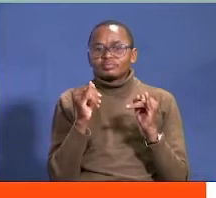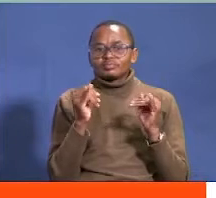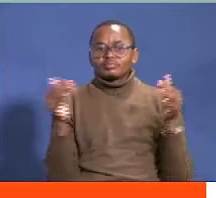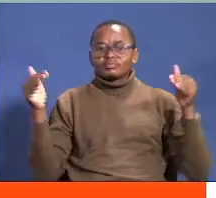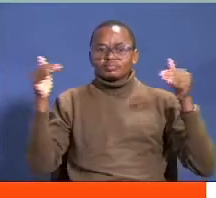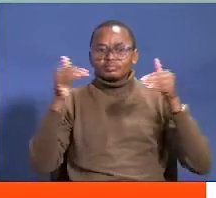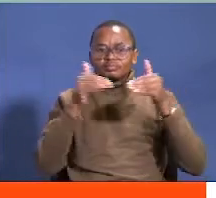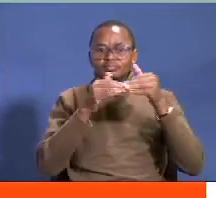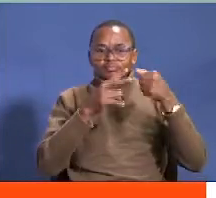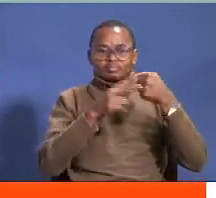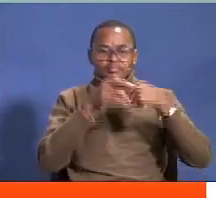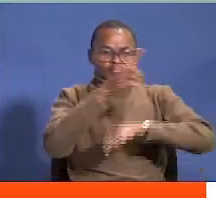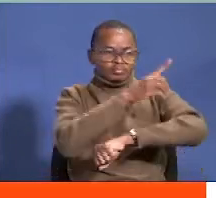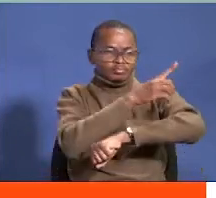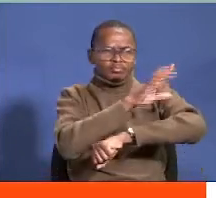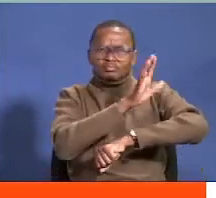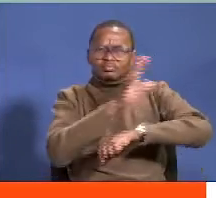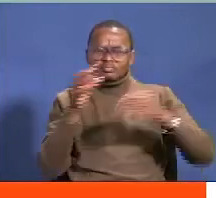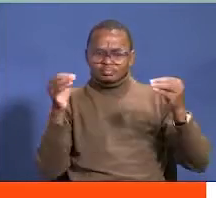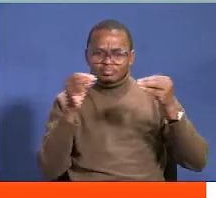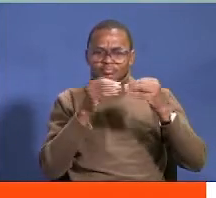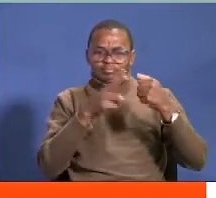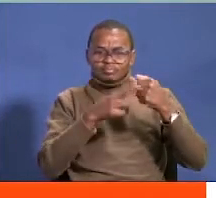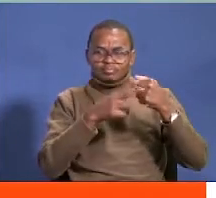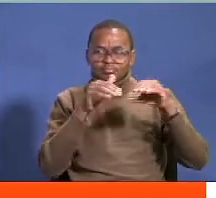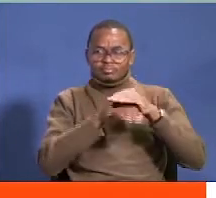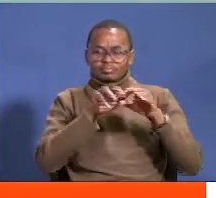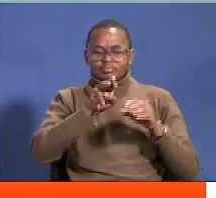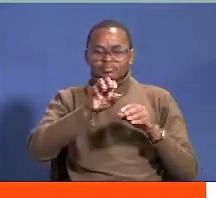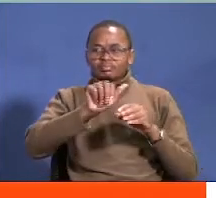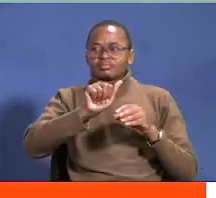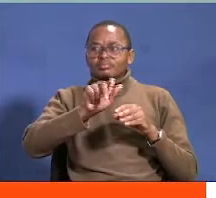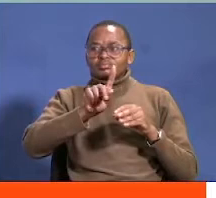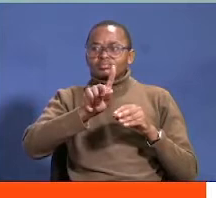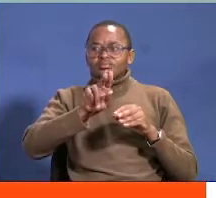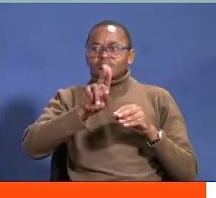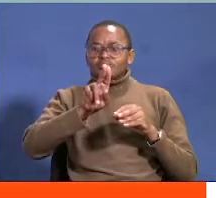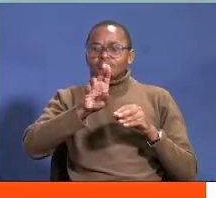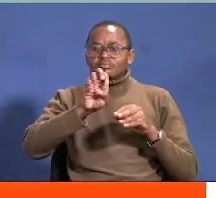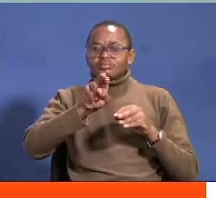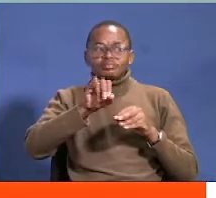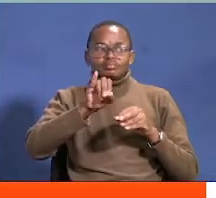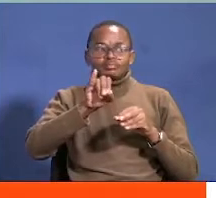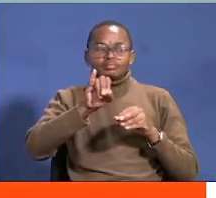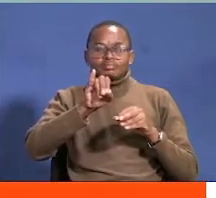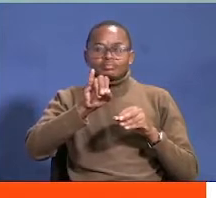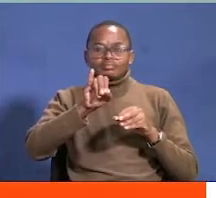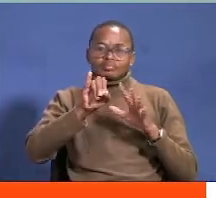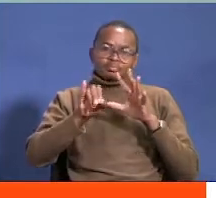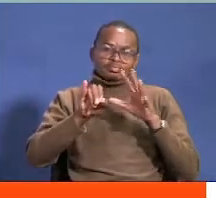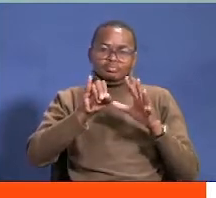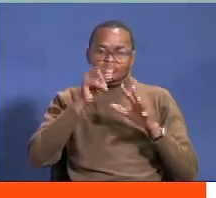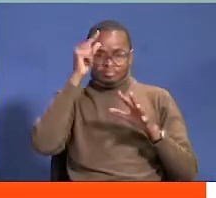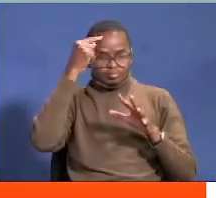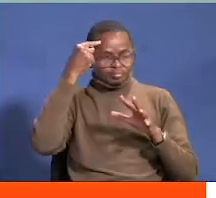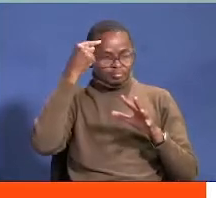that we had, the 7th Devolution Conference that was held in Makueni County. Now, the theme of this conference was the multi-level